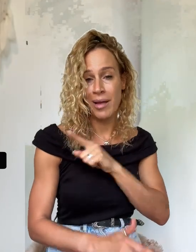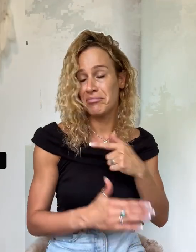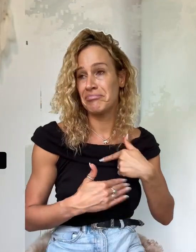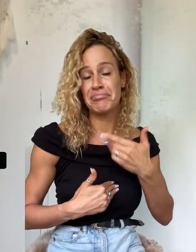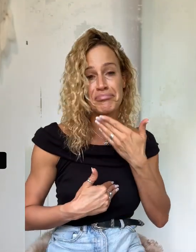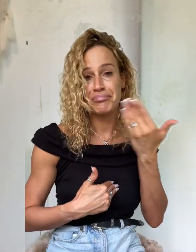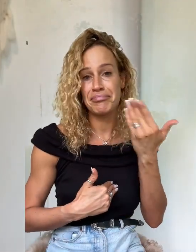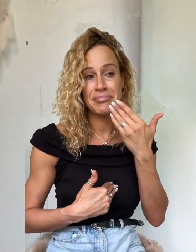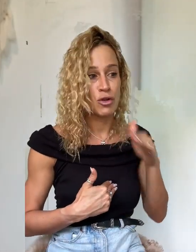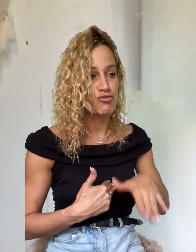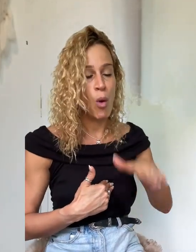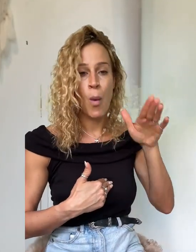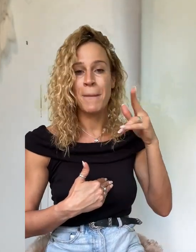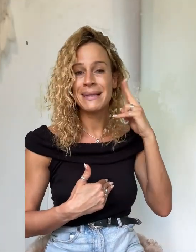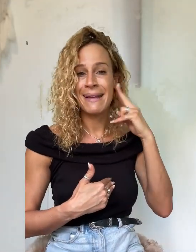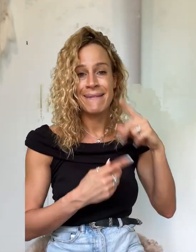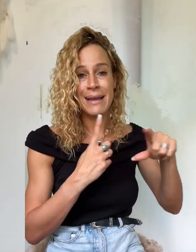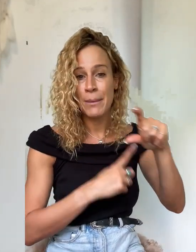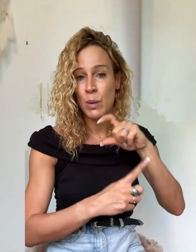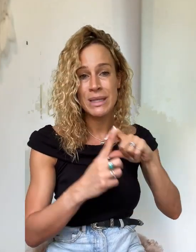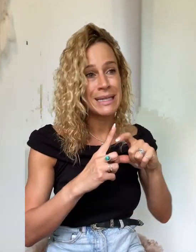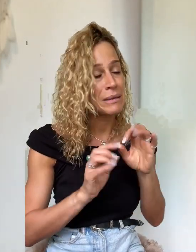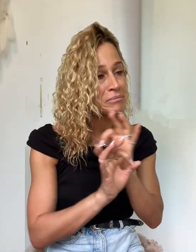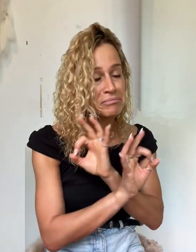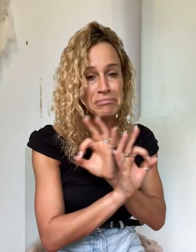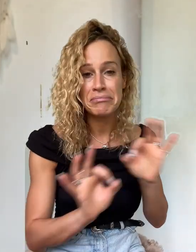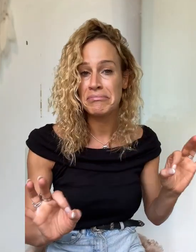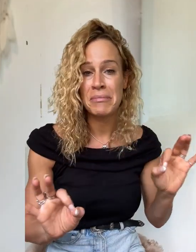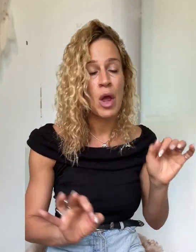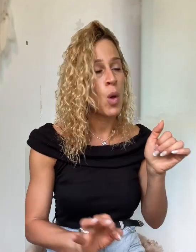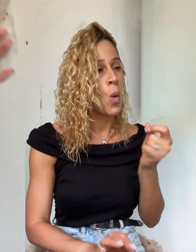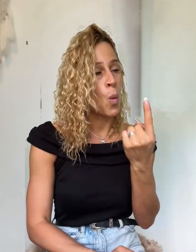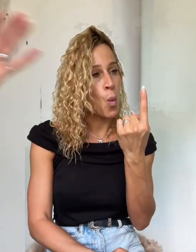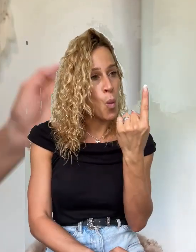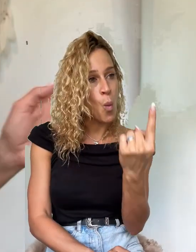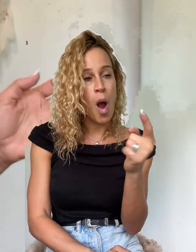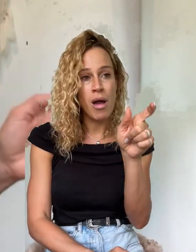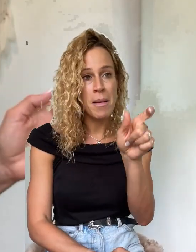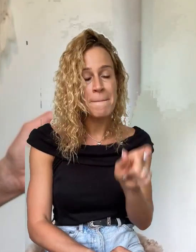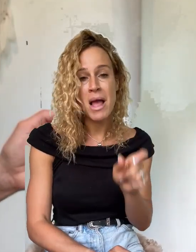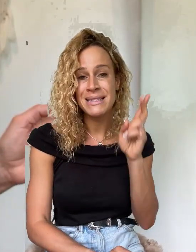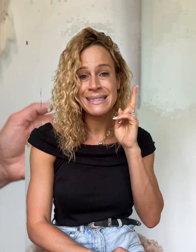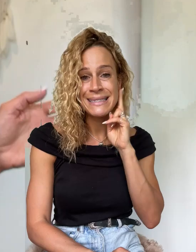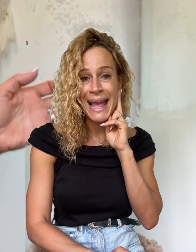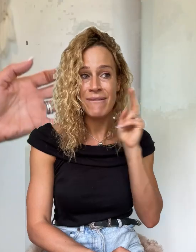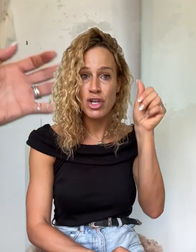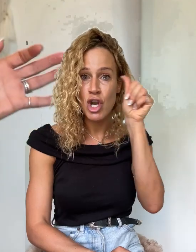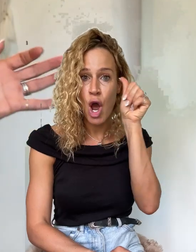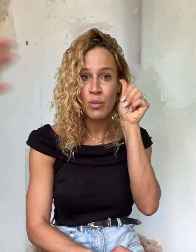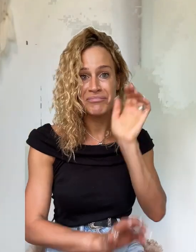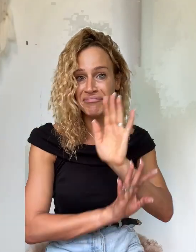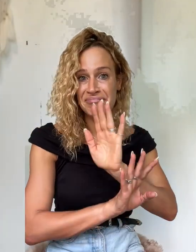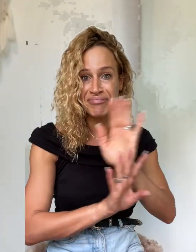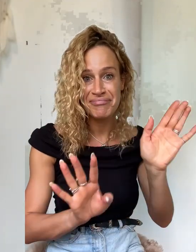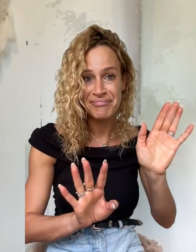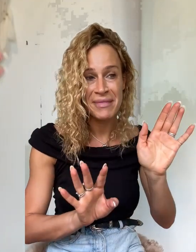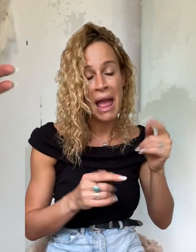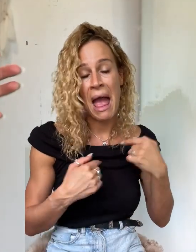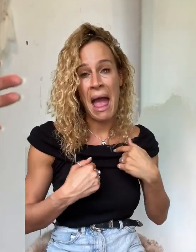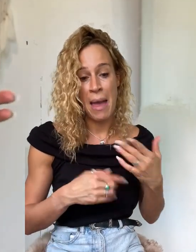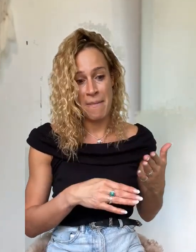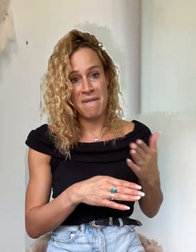not from the deaf community. I didn't grow up in the deaf community. I did not know a single deaf person when